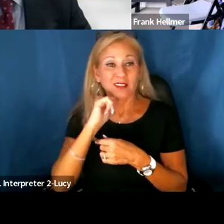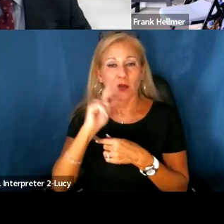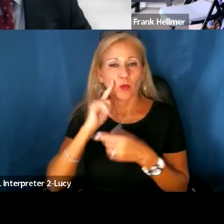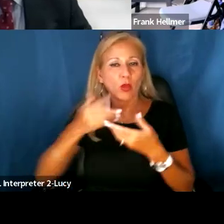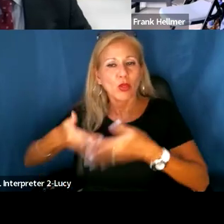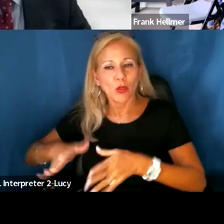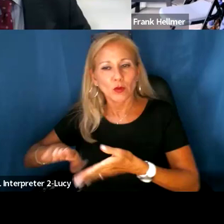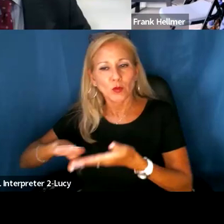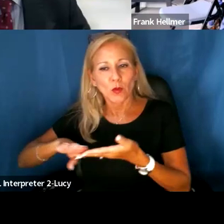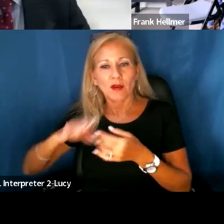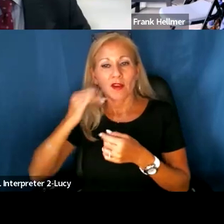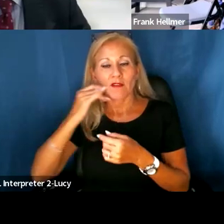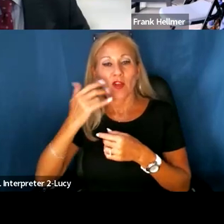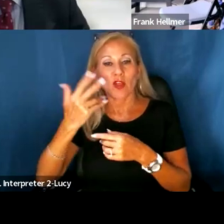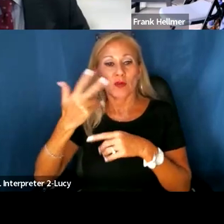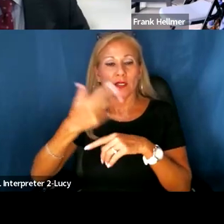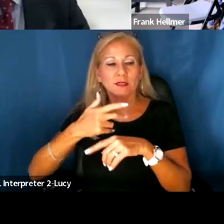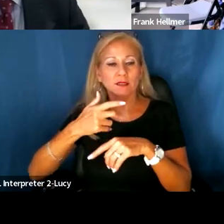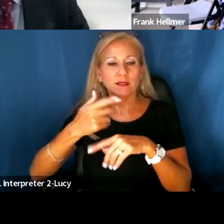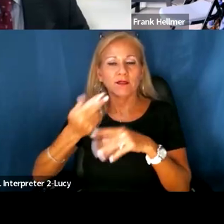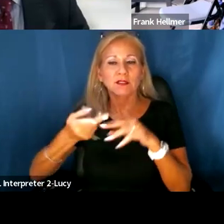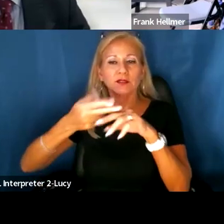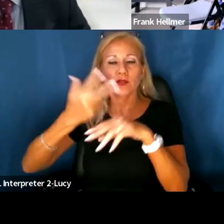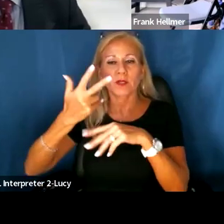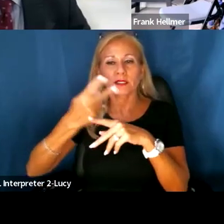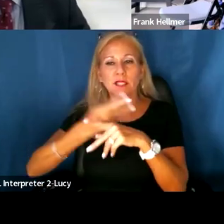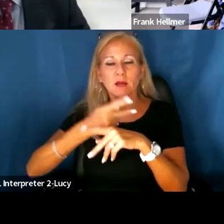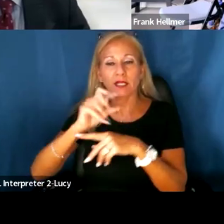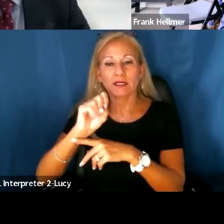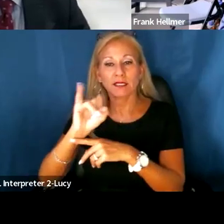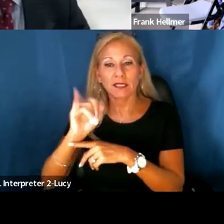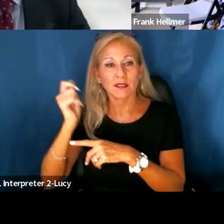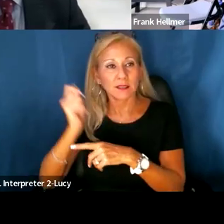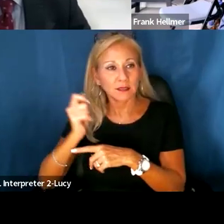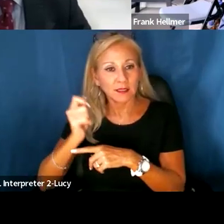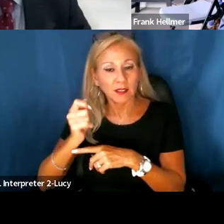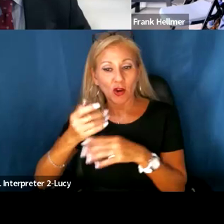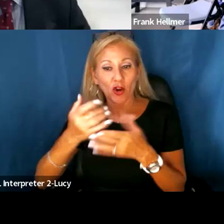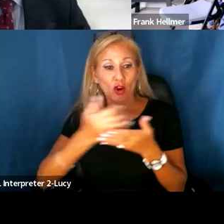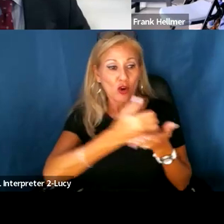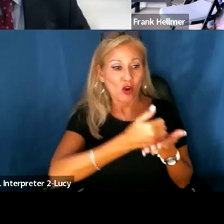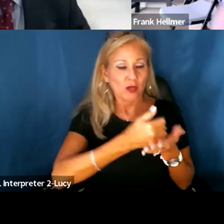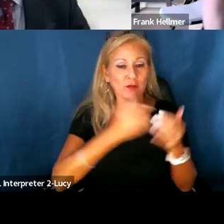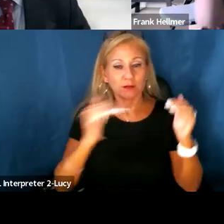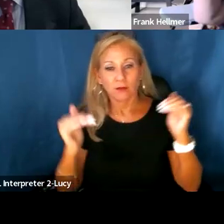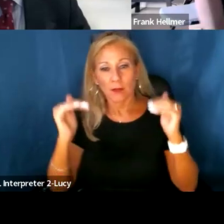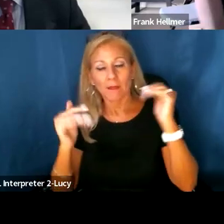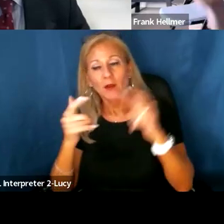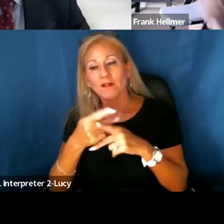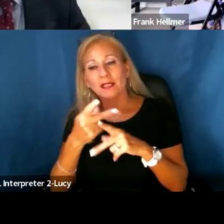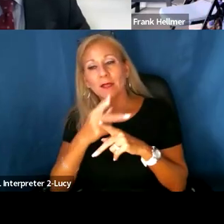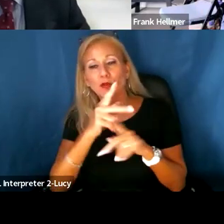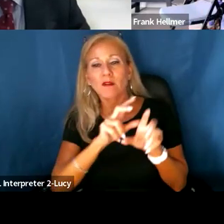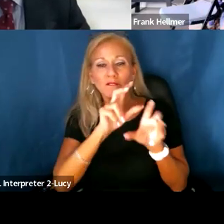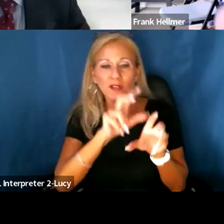it after 3 times the SSI rate if your earned income. And of course, you still have to keep your investment